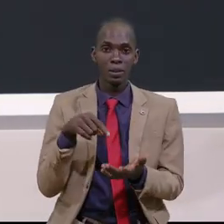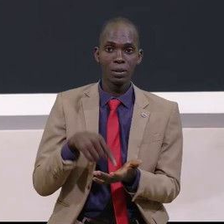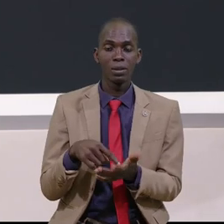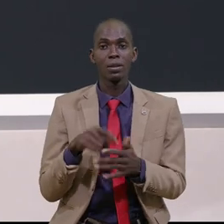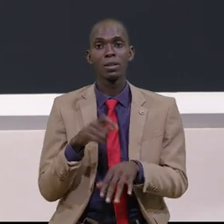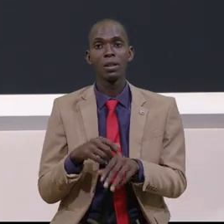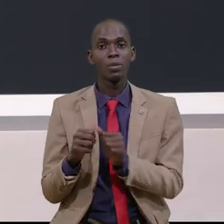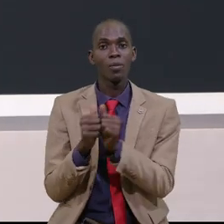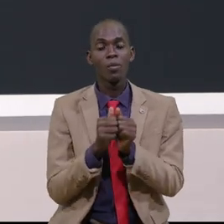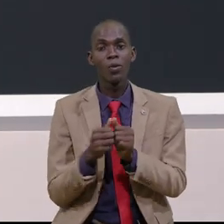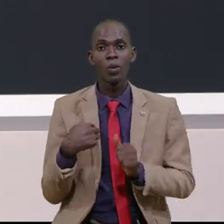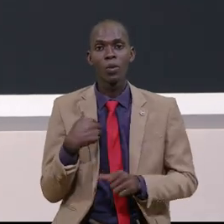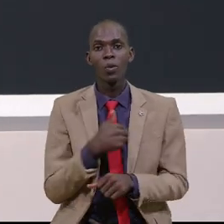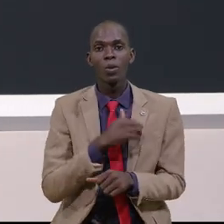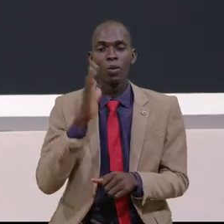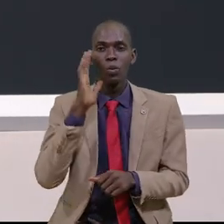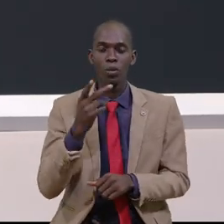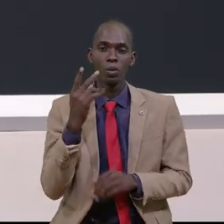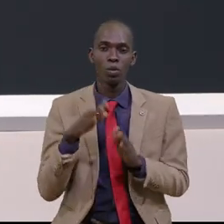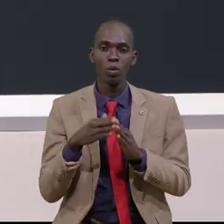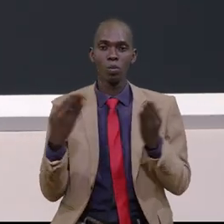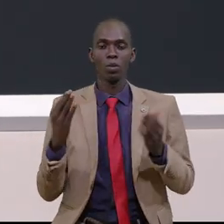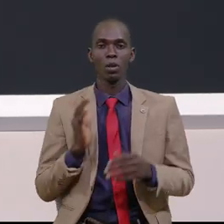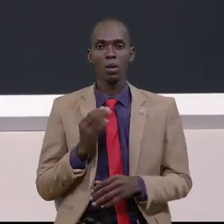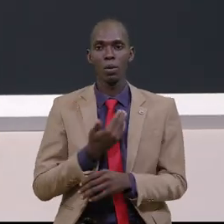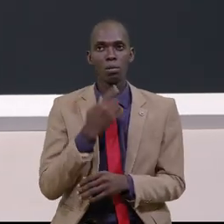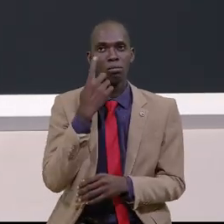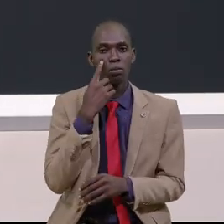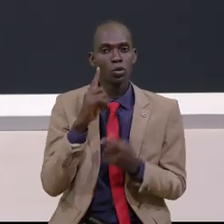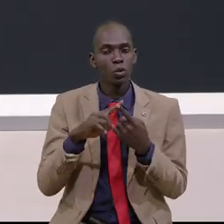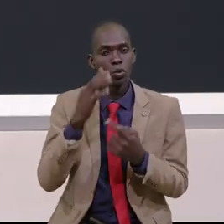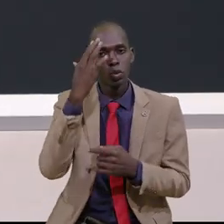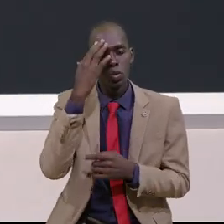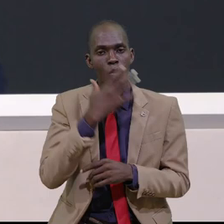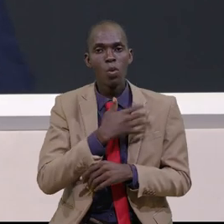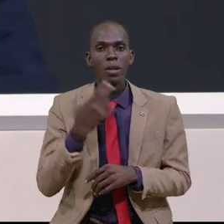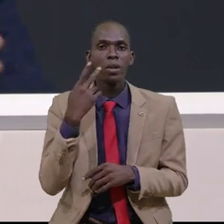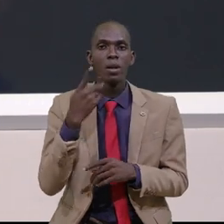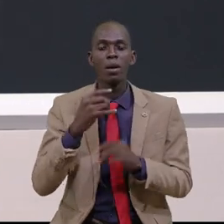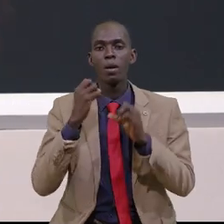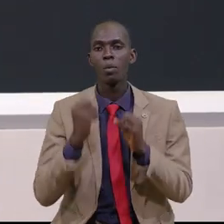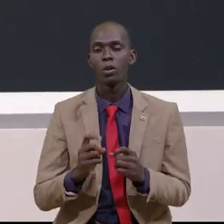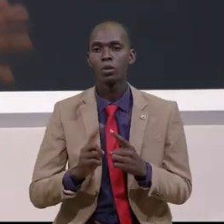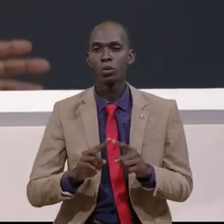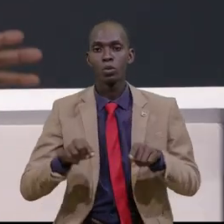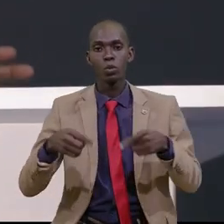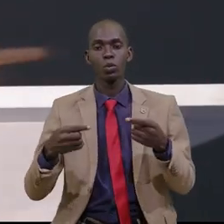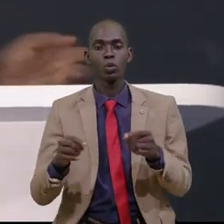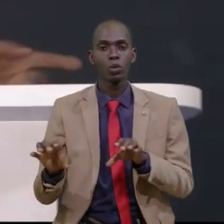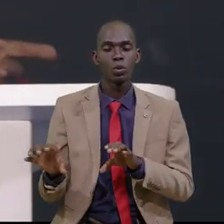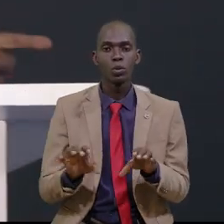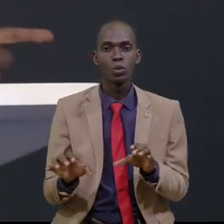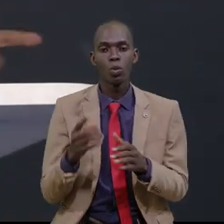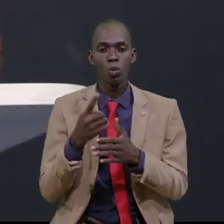open our eyes to know and to see and then empower to go and deal what Christ